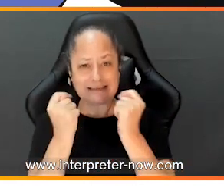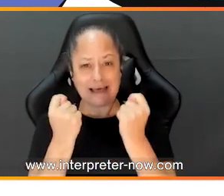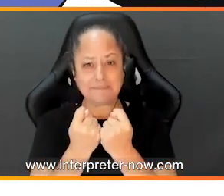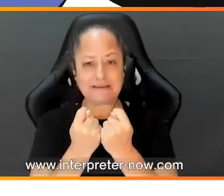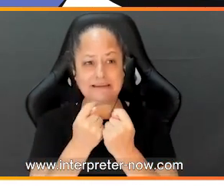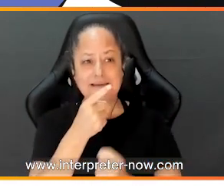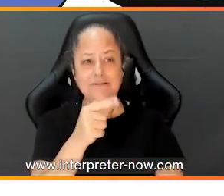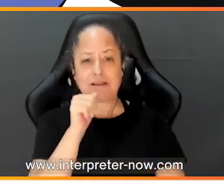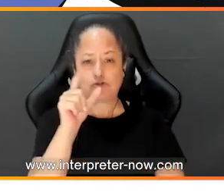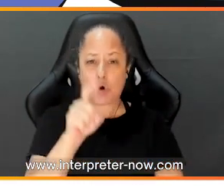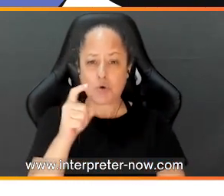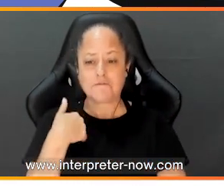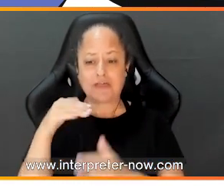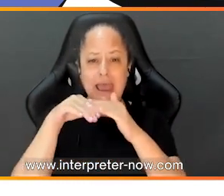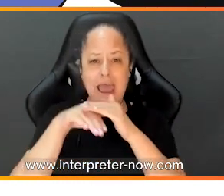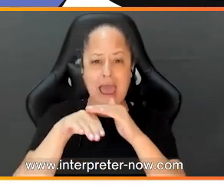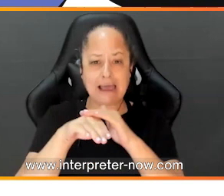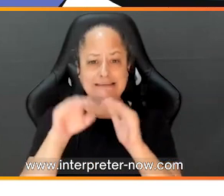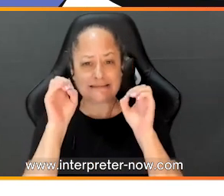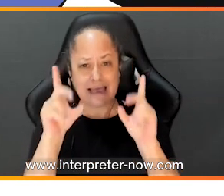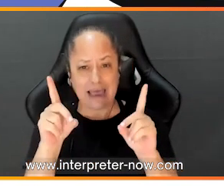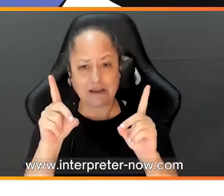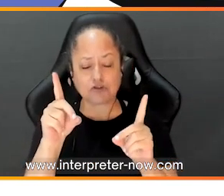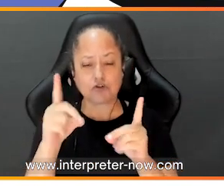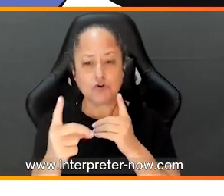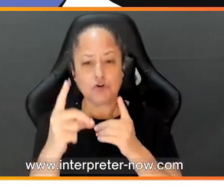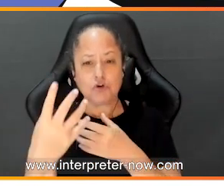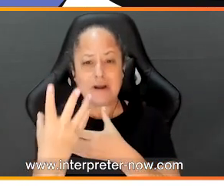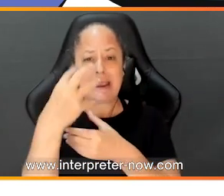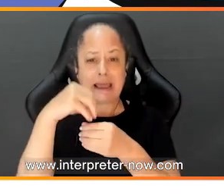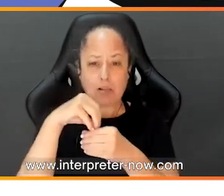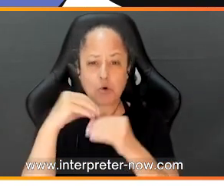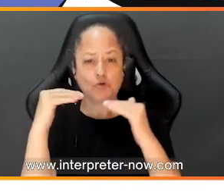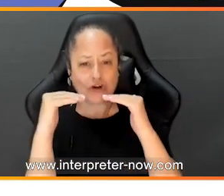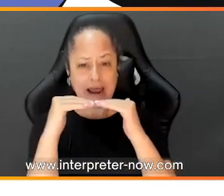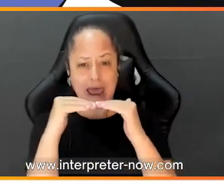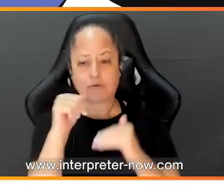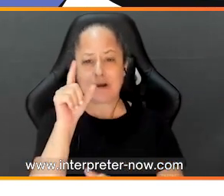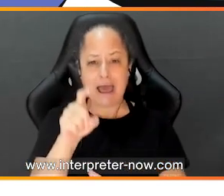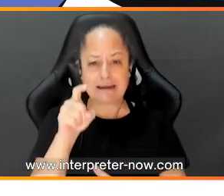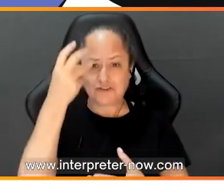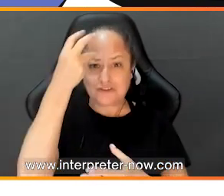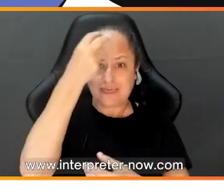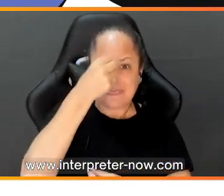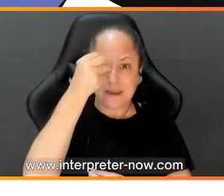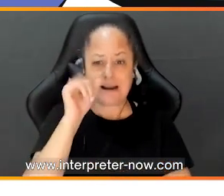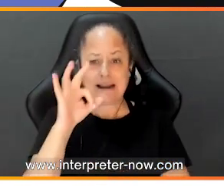that real people are going to use, to me, this is going to be relevant to you. And so that education piece is understanding kind of what have I been